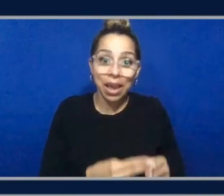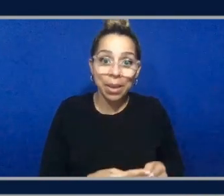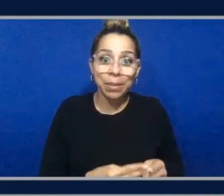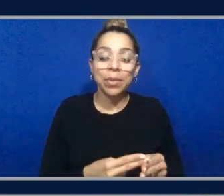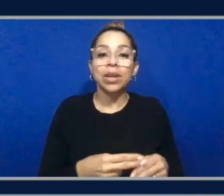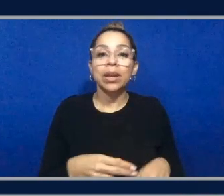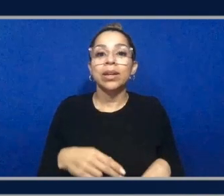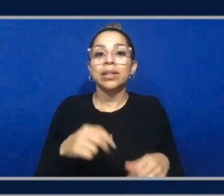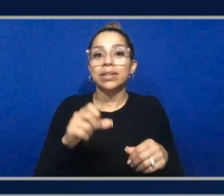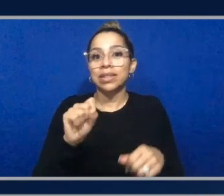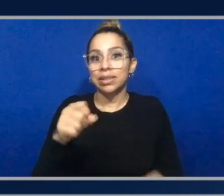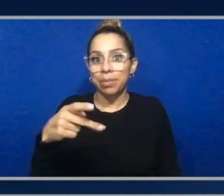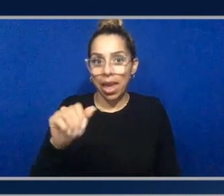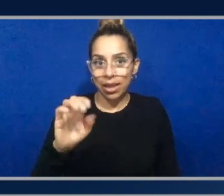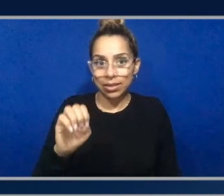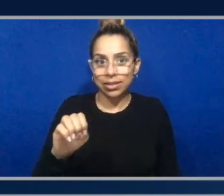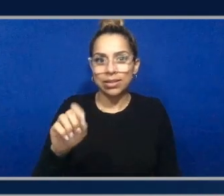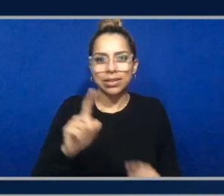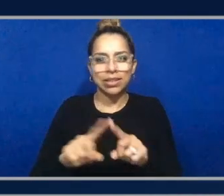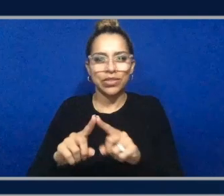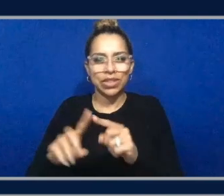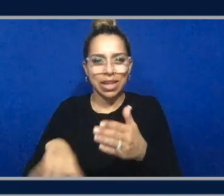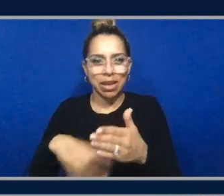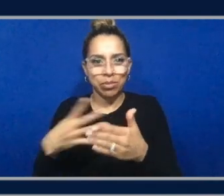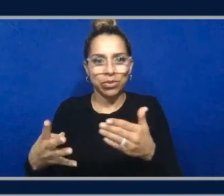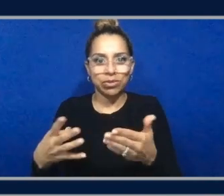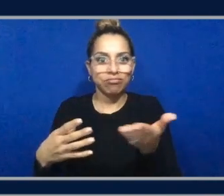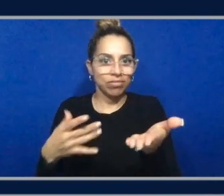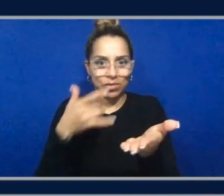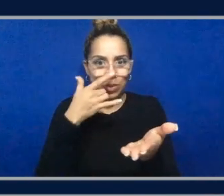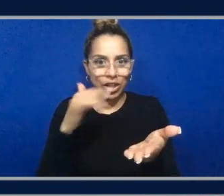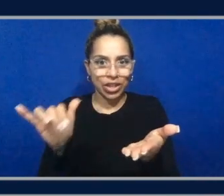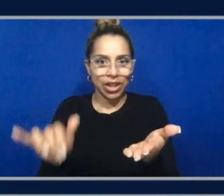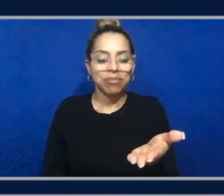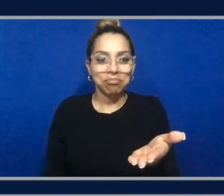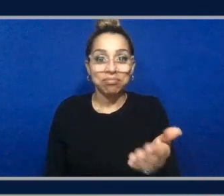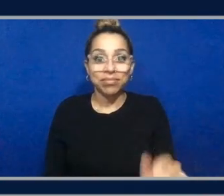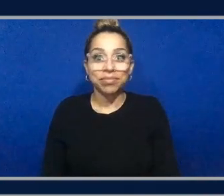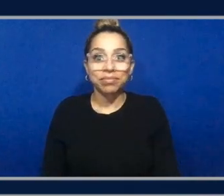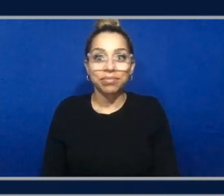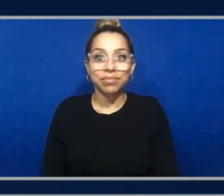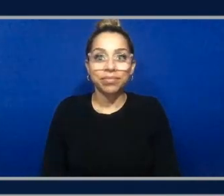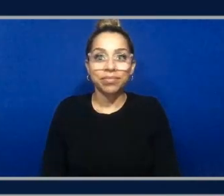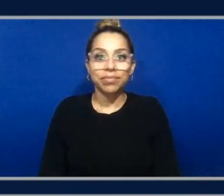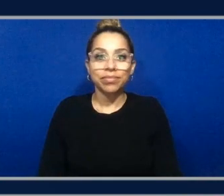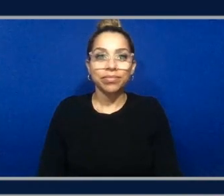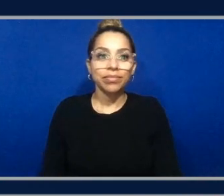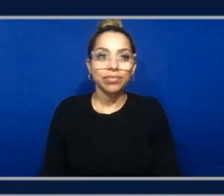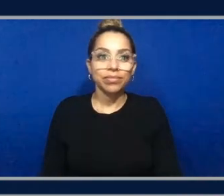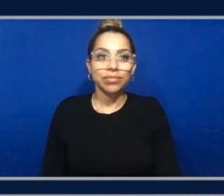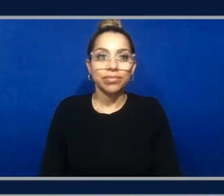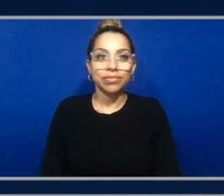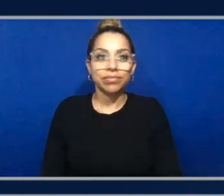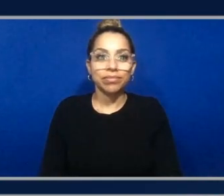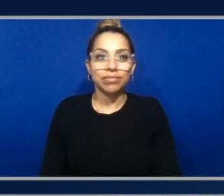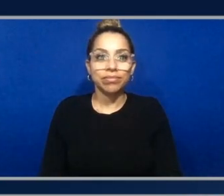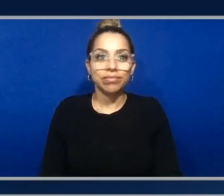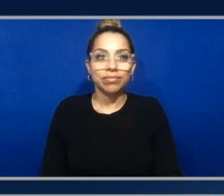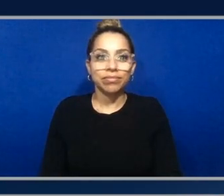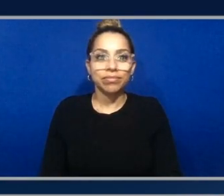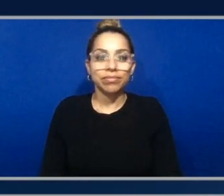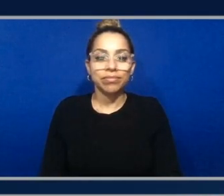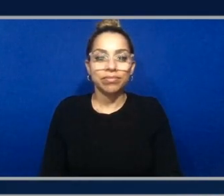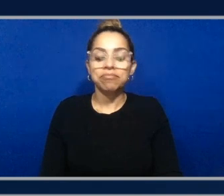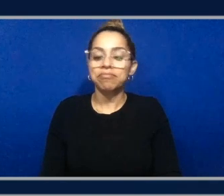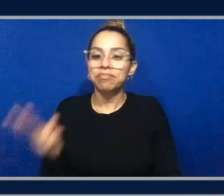tables inside them, and this is how you can view them, how they look like, right? Okay. So let's take. Let's just do a. Let's see